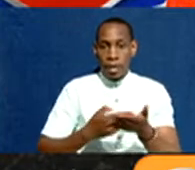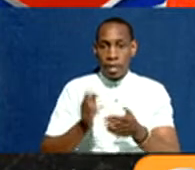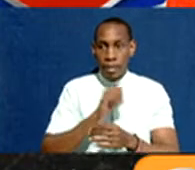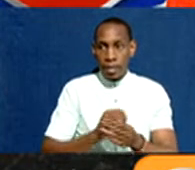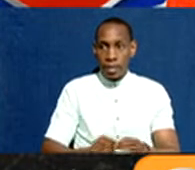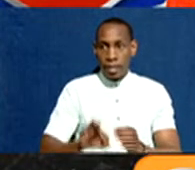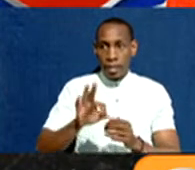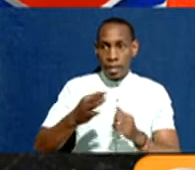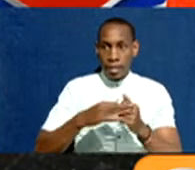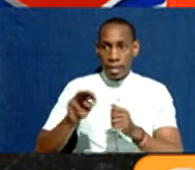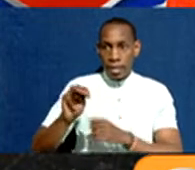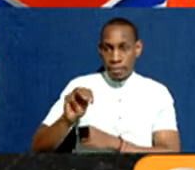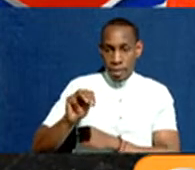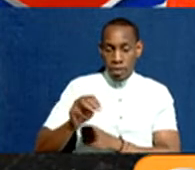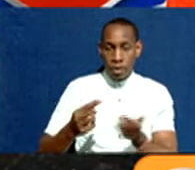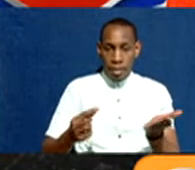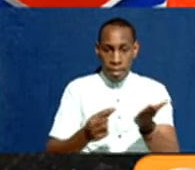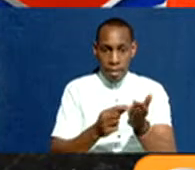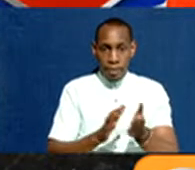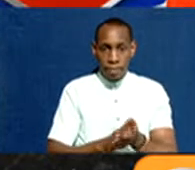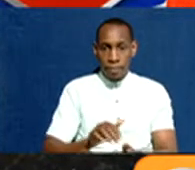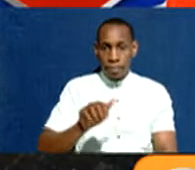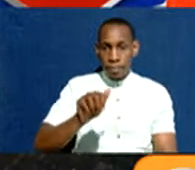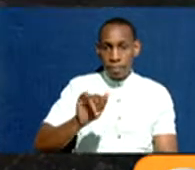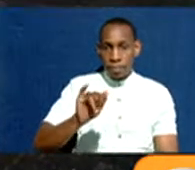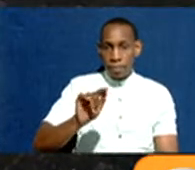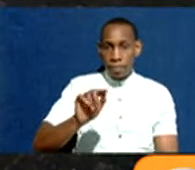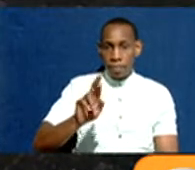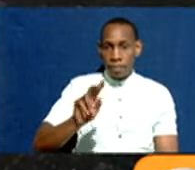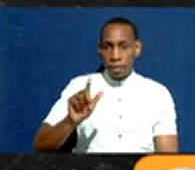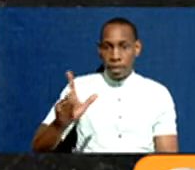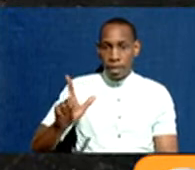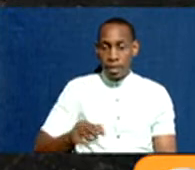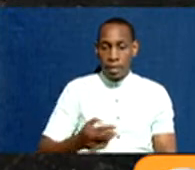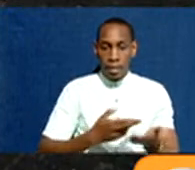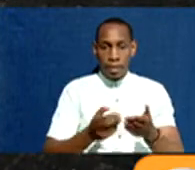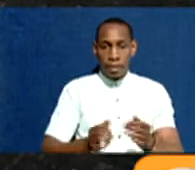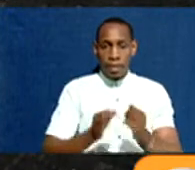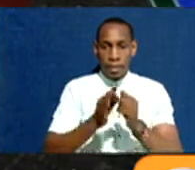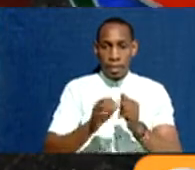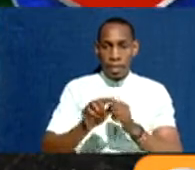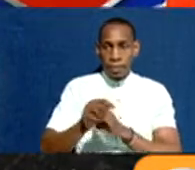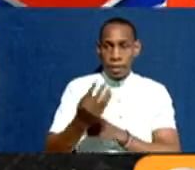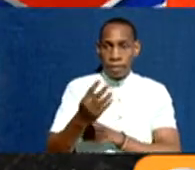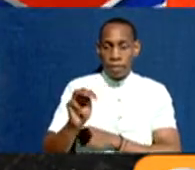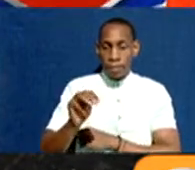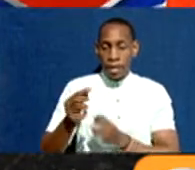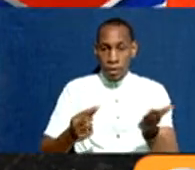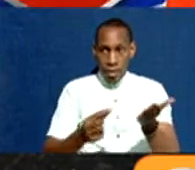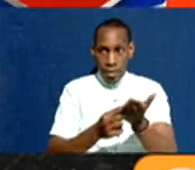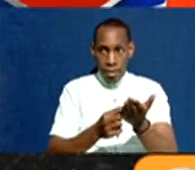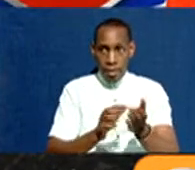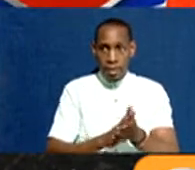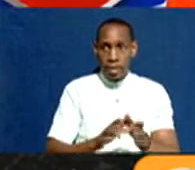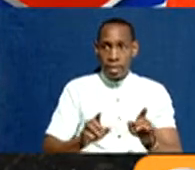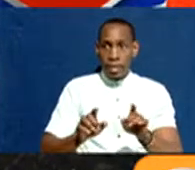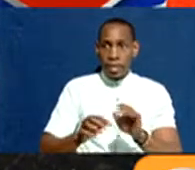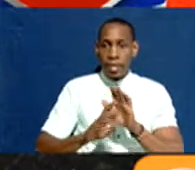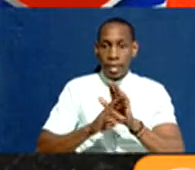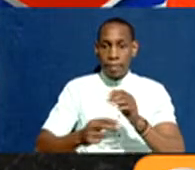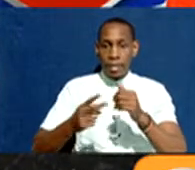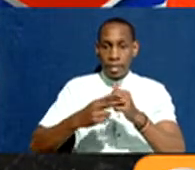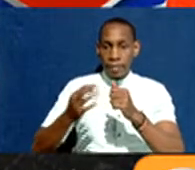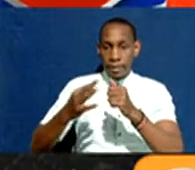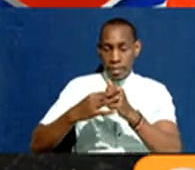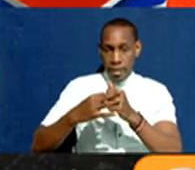registering 38 million SIM cards. Airtel mobile provider was registering 13.4 million SIM cards, which is